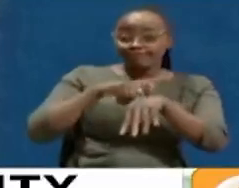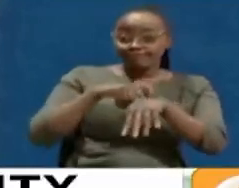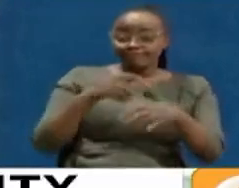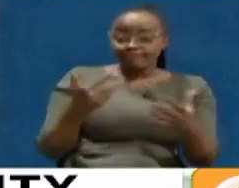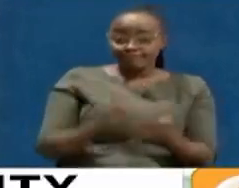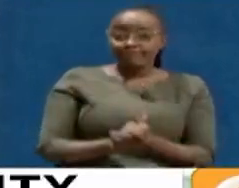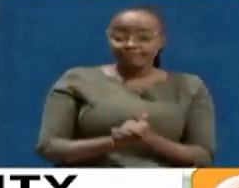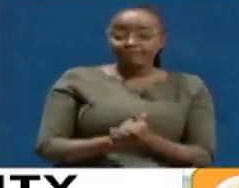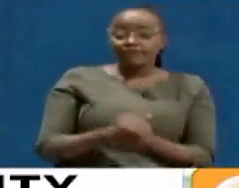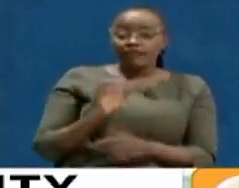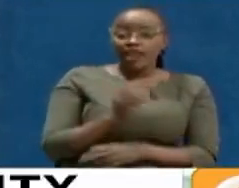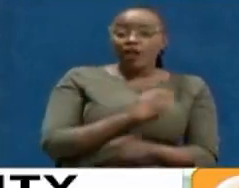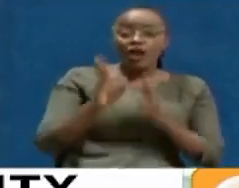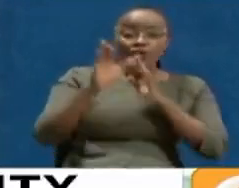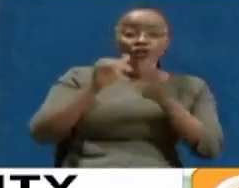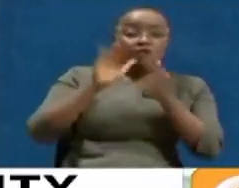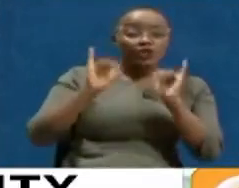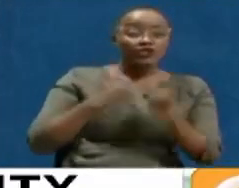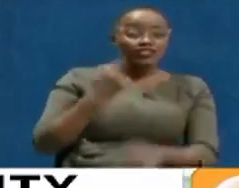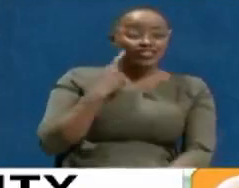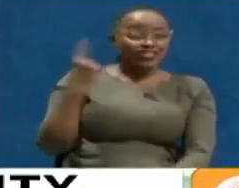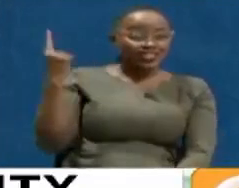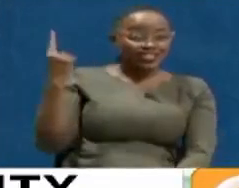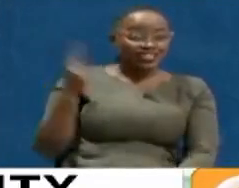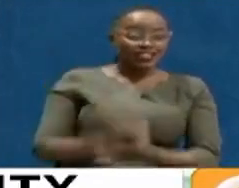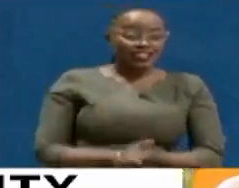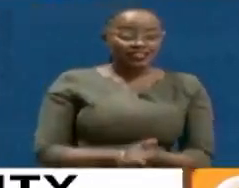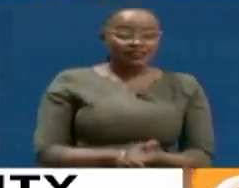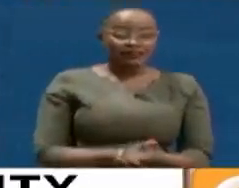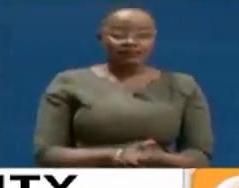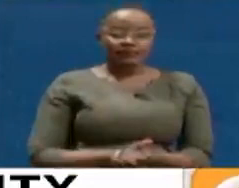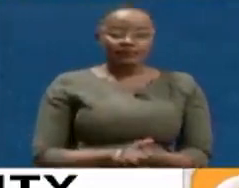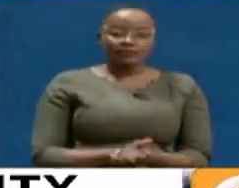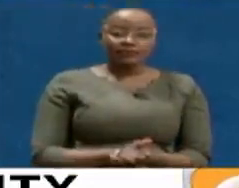tenure. Stephen Leto has more.